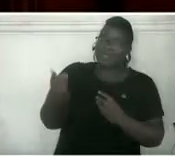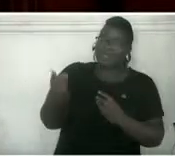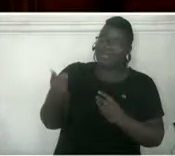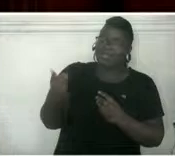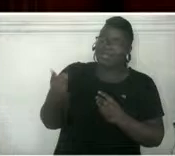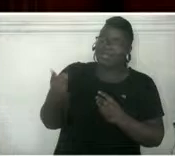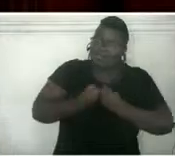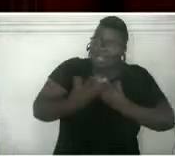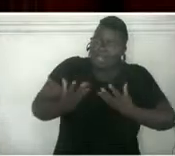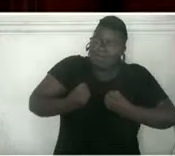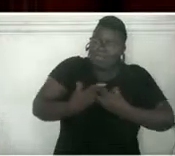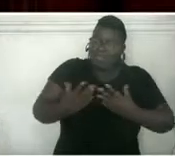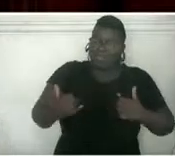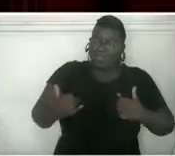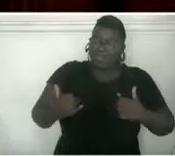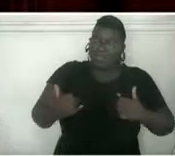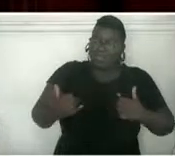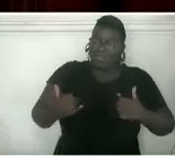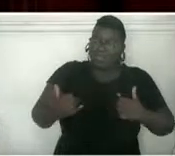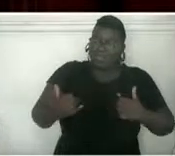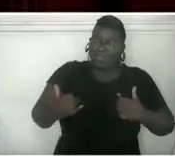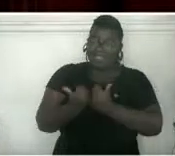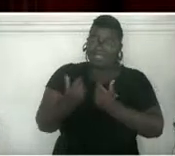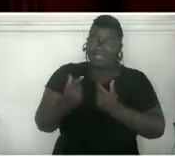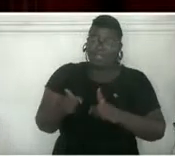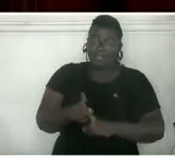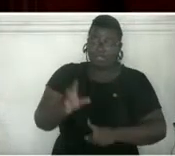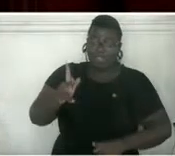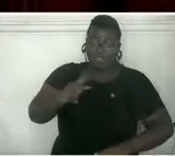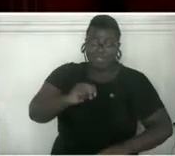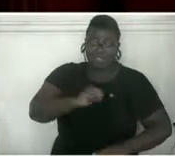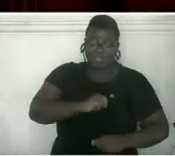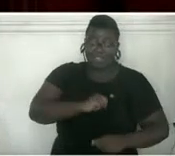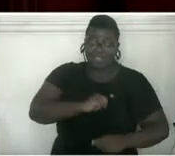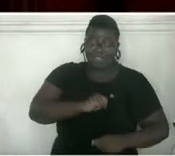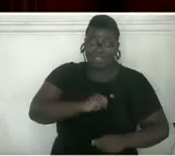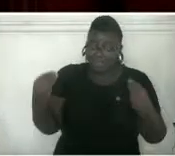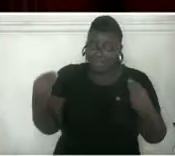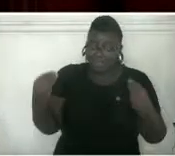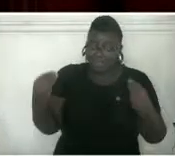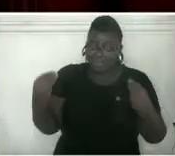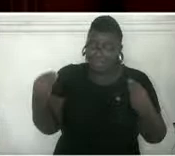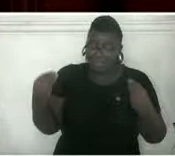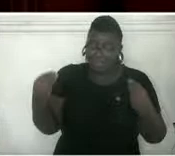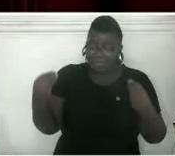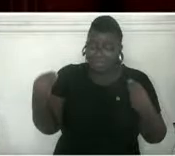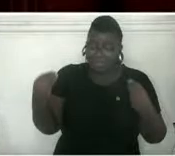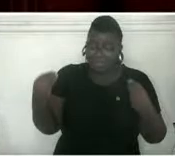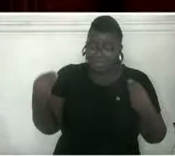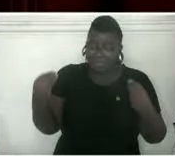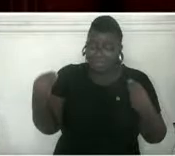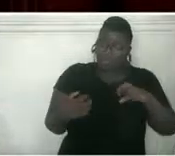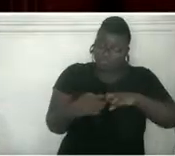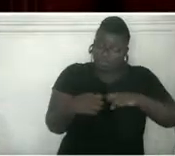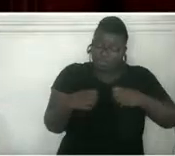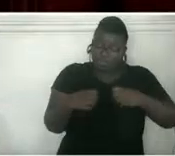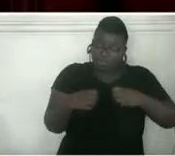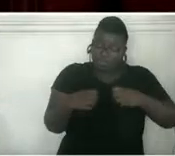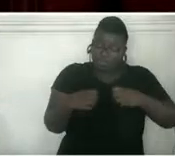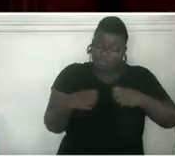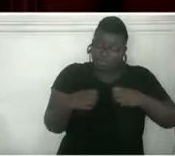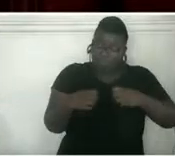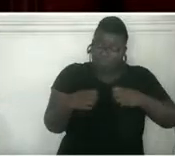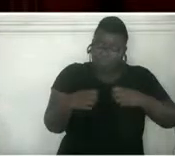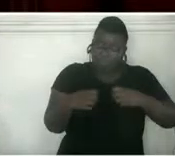challenges, and in KwaZulu-Natal, KZN businesses are some in distress. Among the